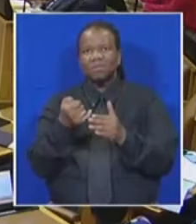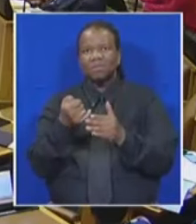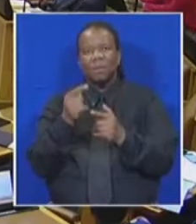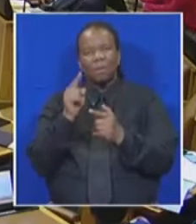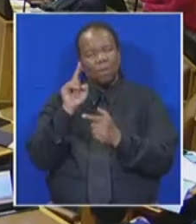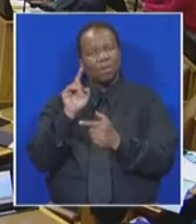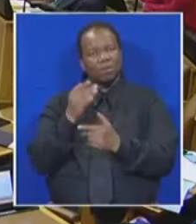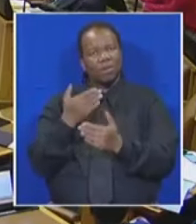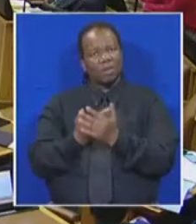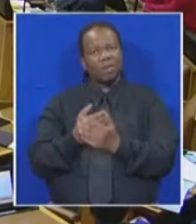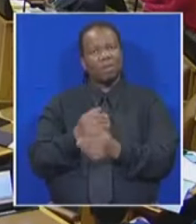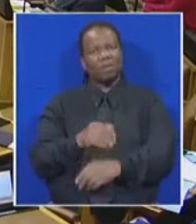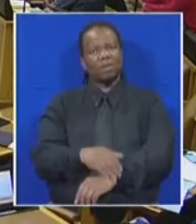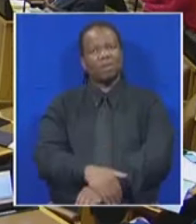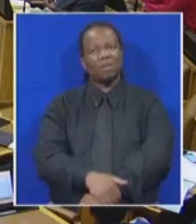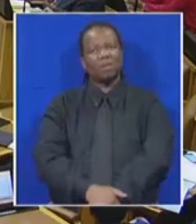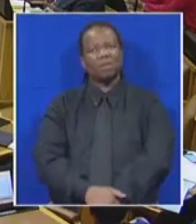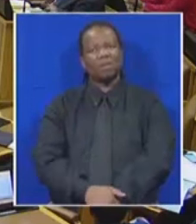Oh.